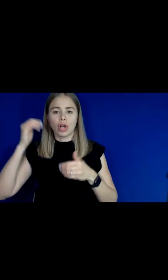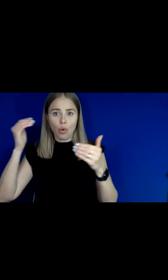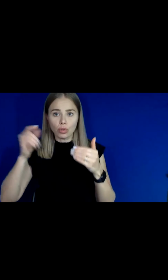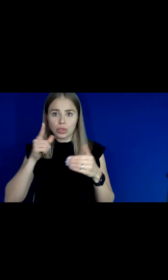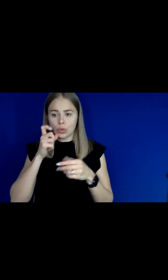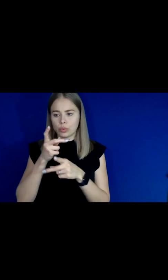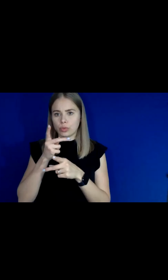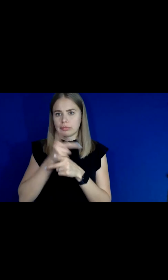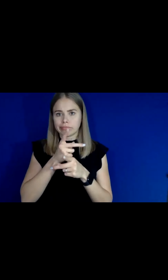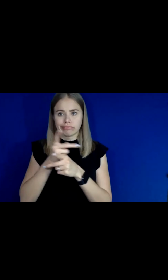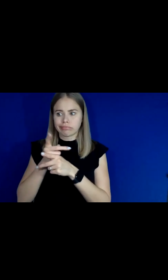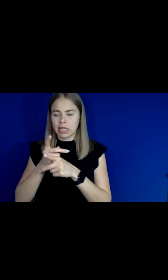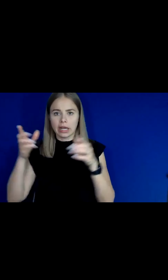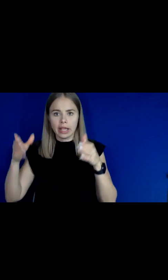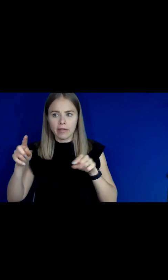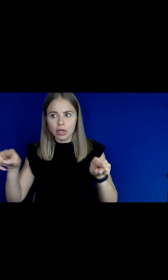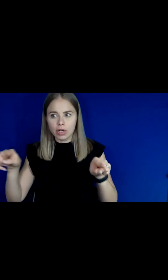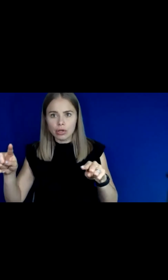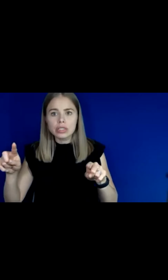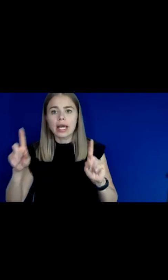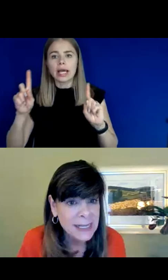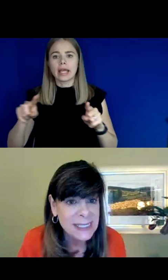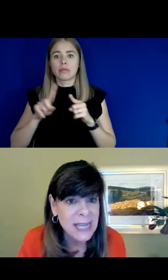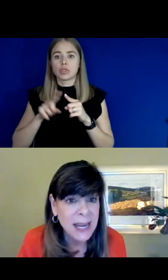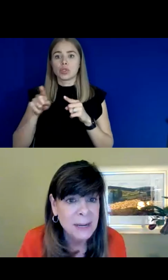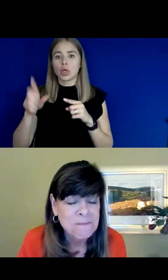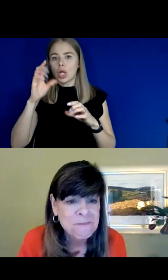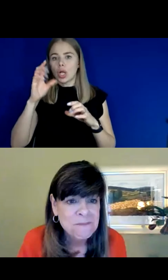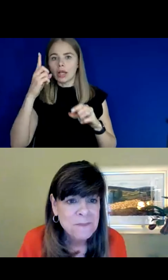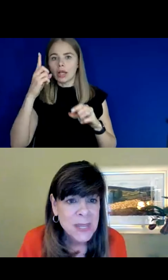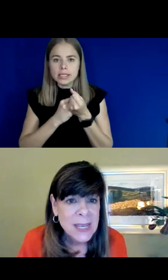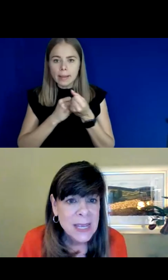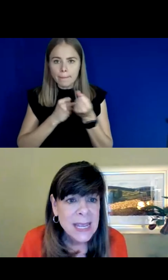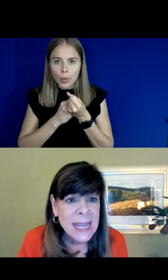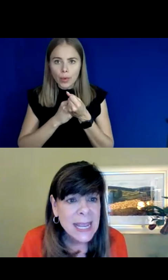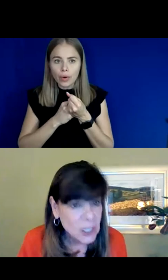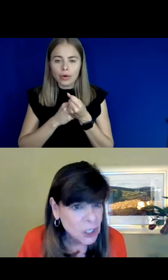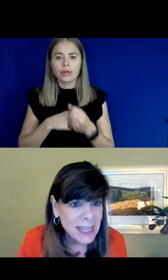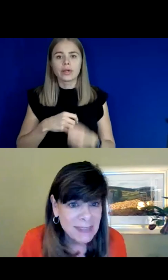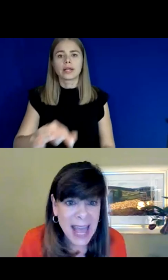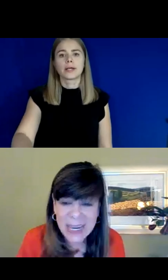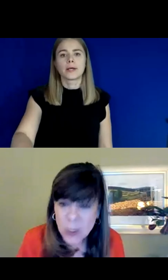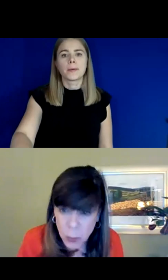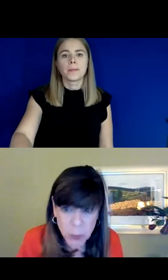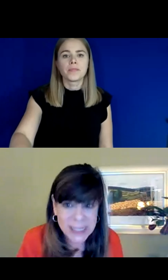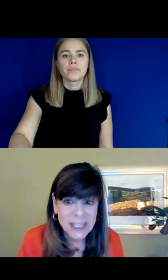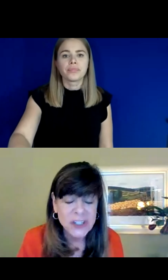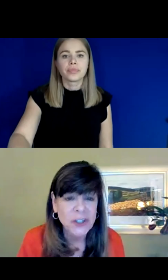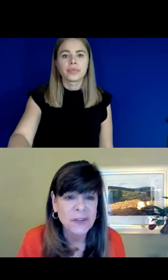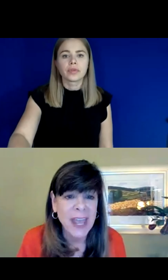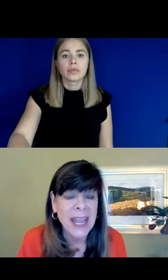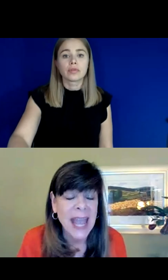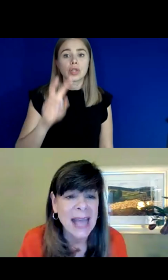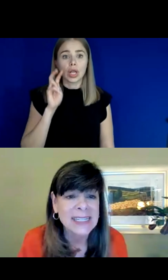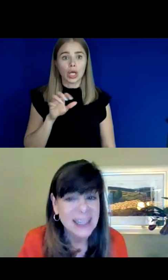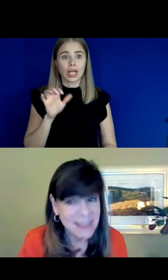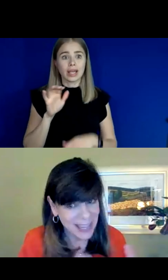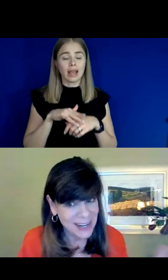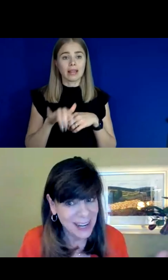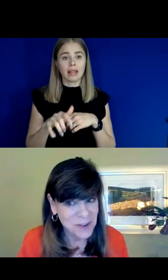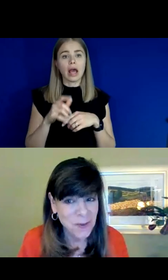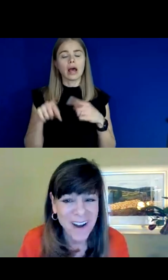caregivers that came to you looking for support. Next slide. In looking at that, when we did a survey